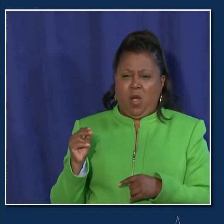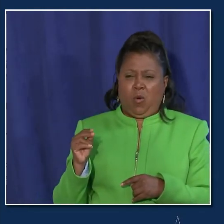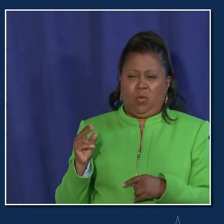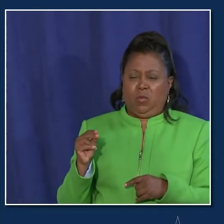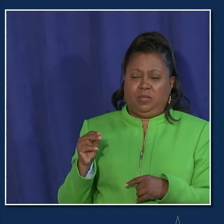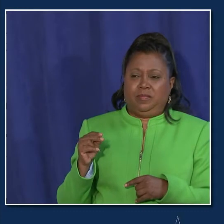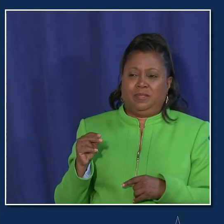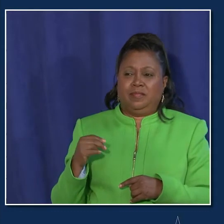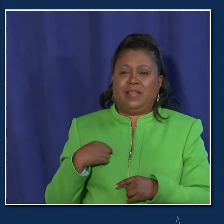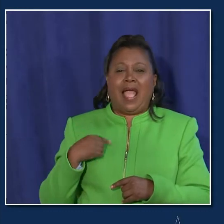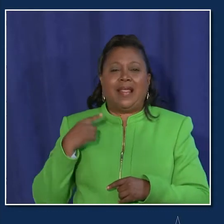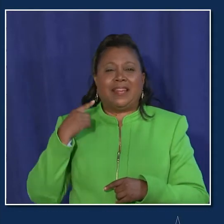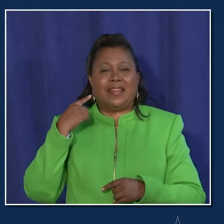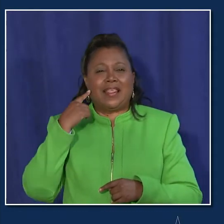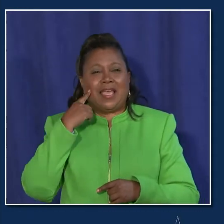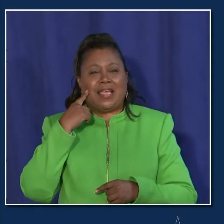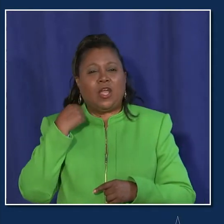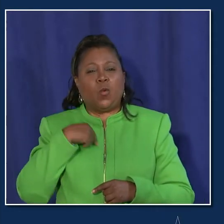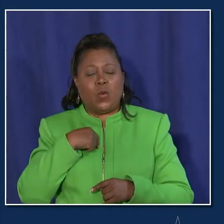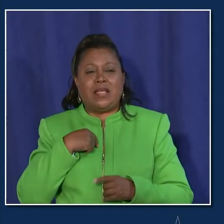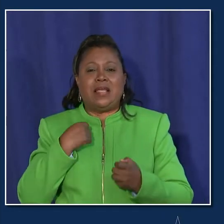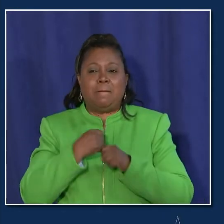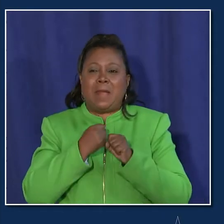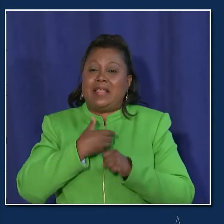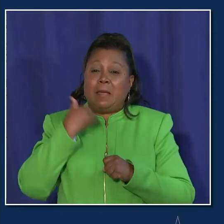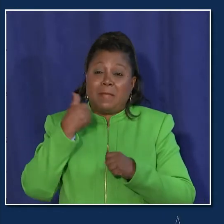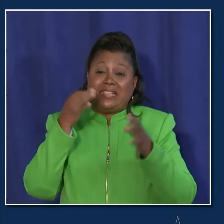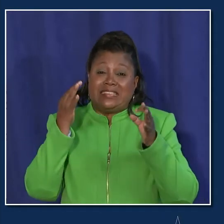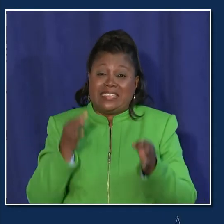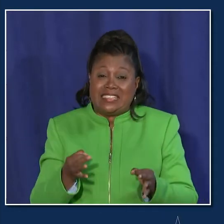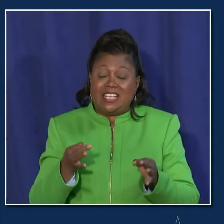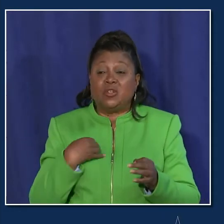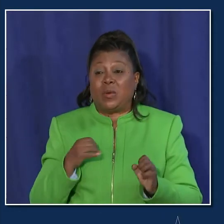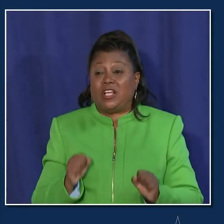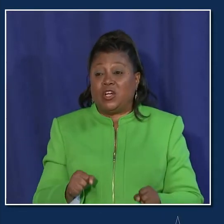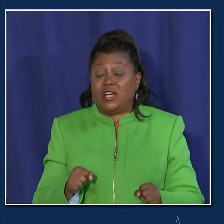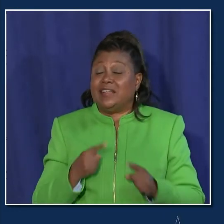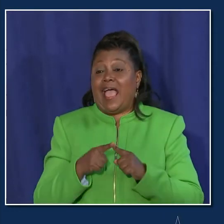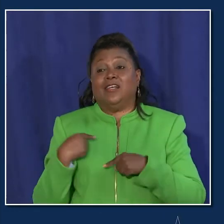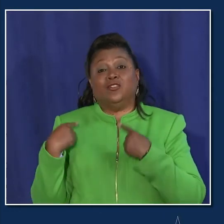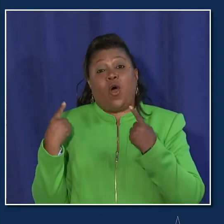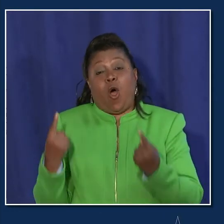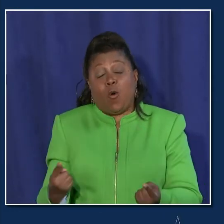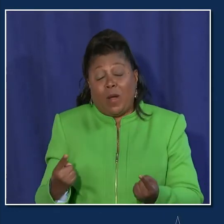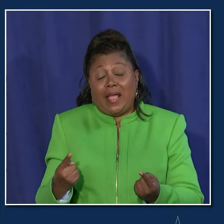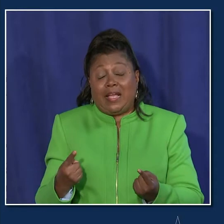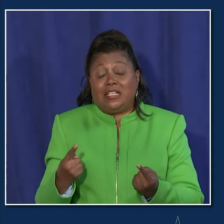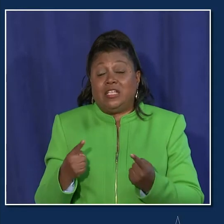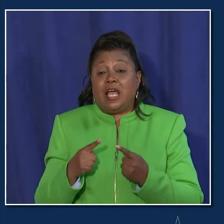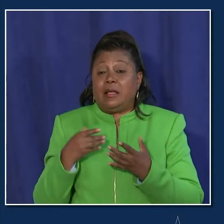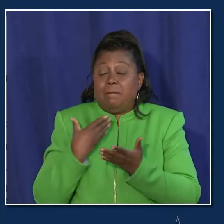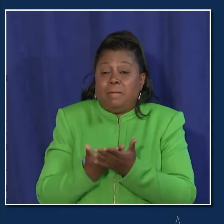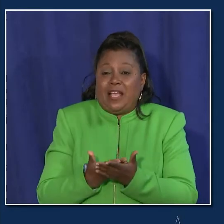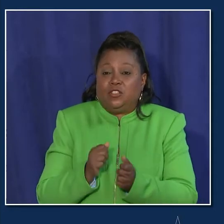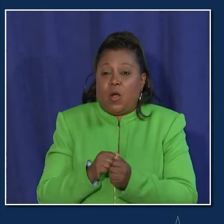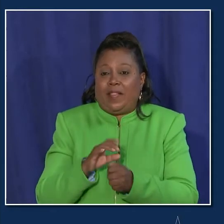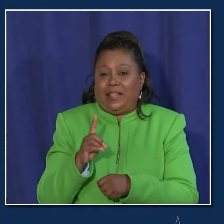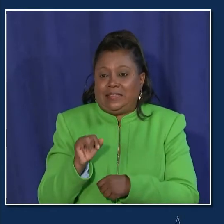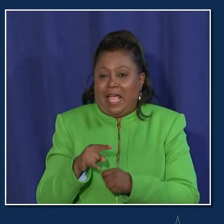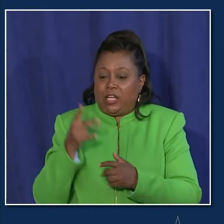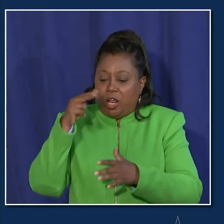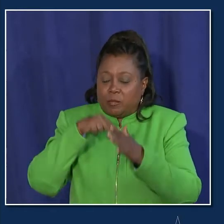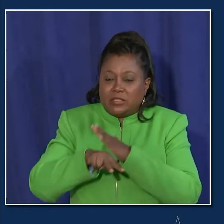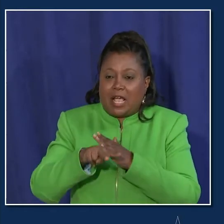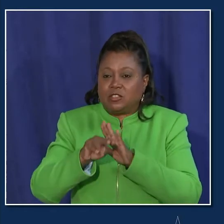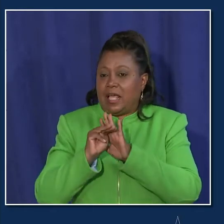think we made the best decision that we could, as always, based upon the data and based upon projections